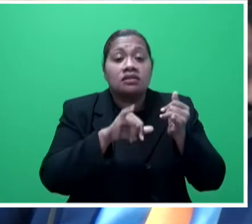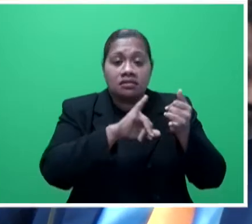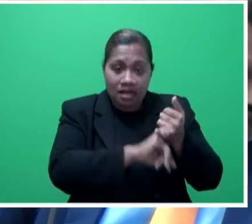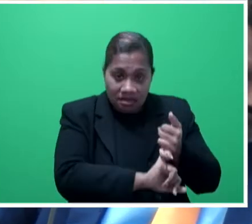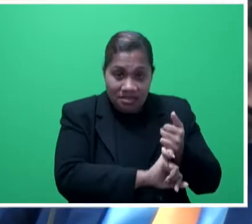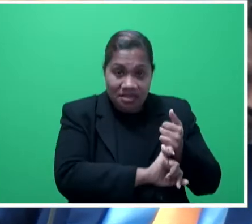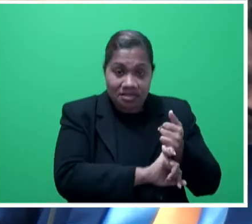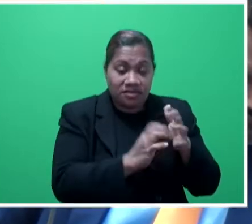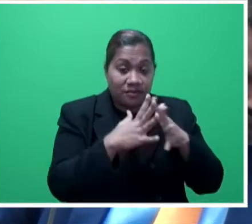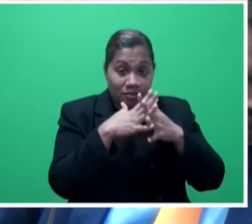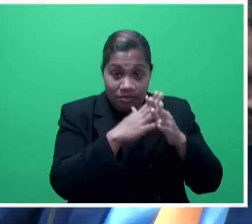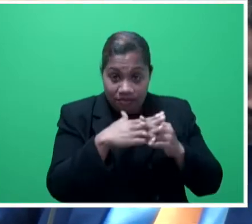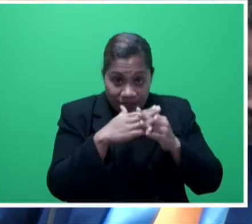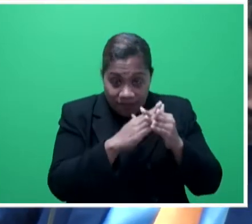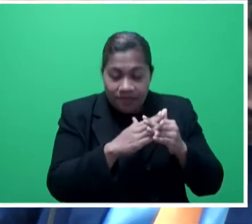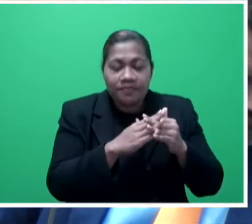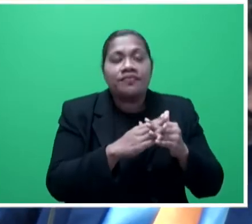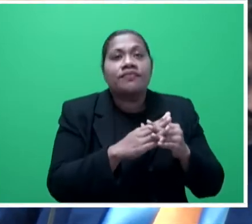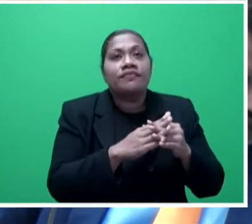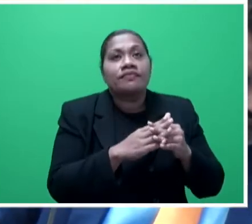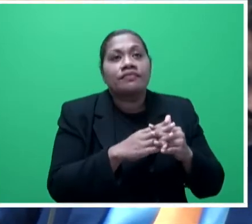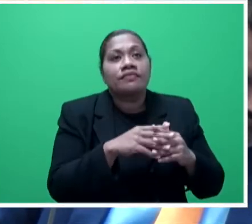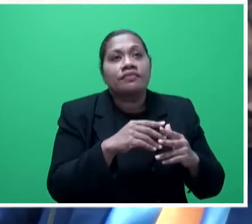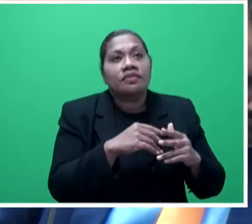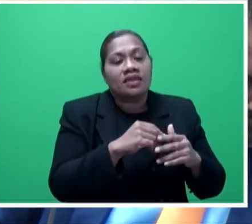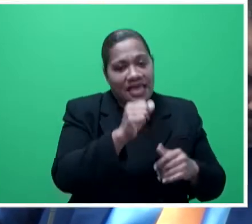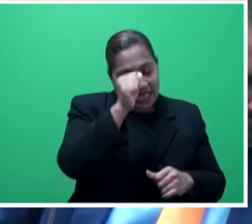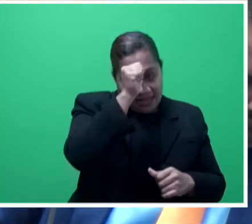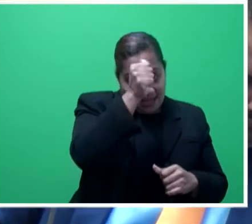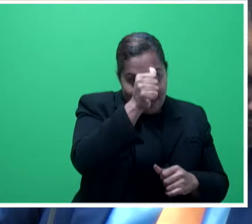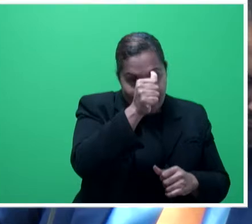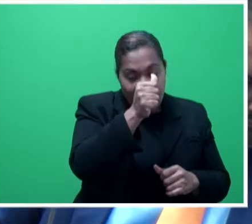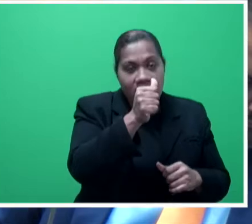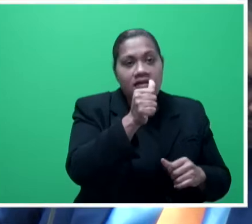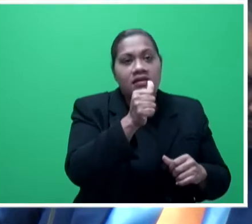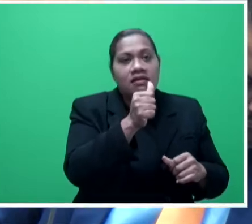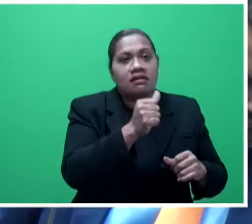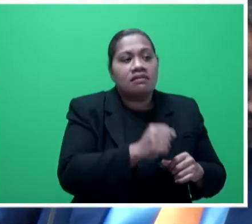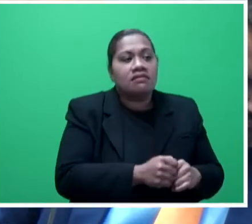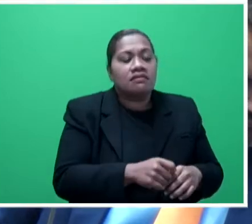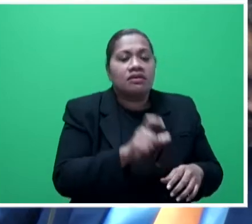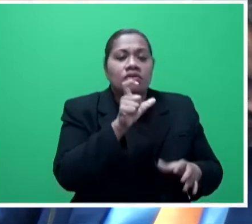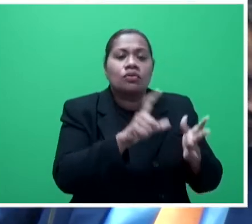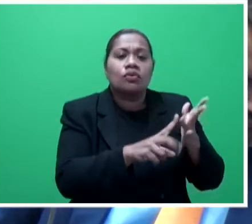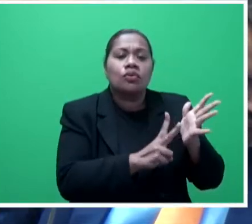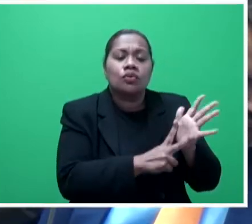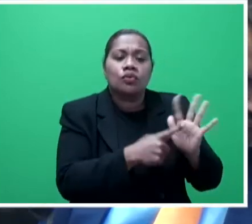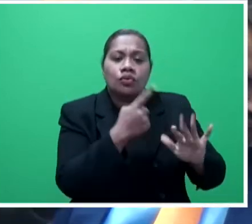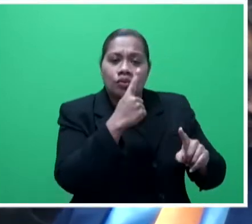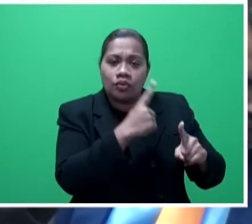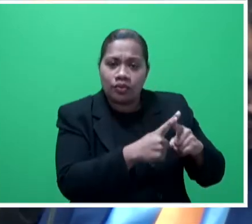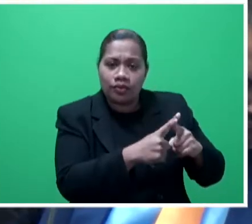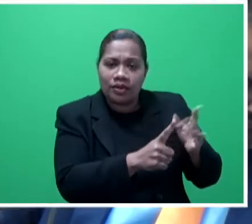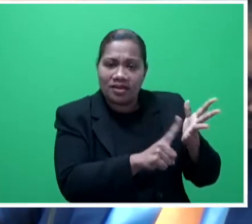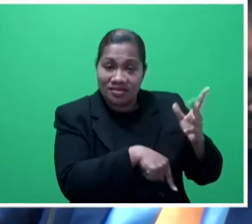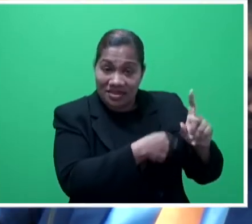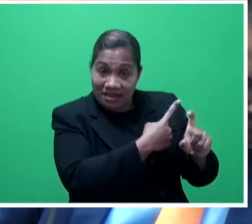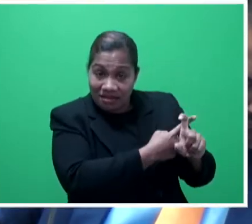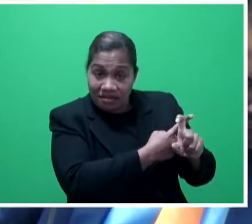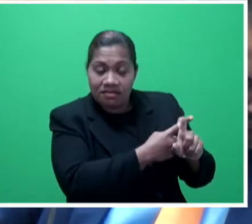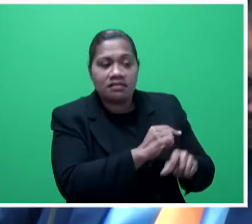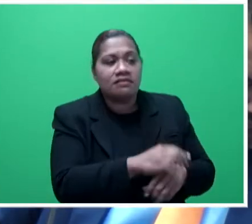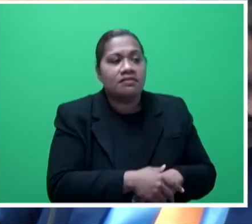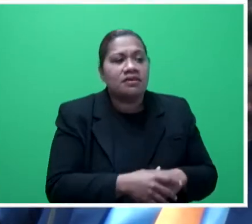America, and also the Government of India, and also COVAX, the United Kingdom through COVAX, and the other